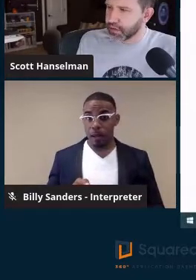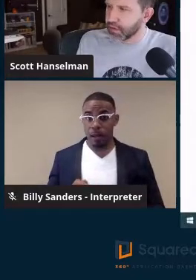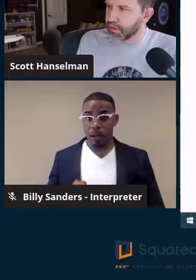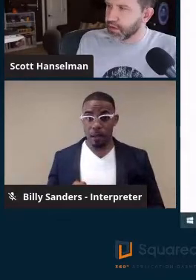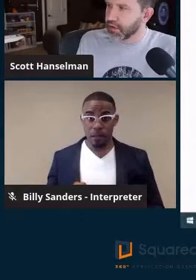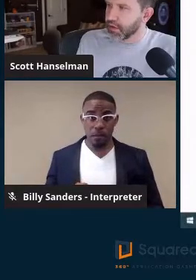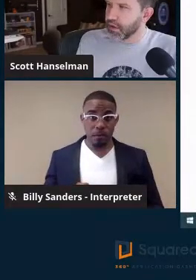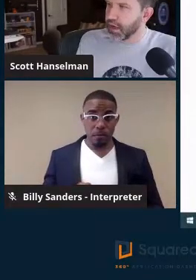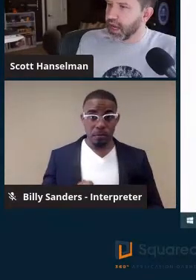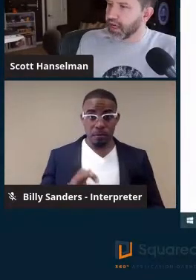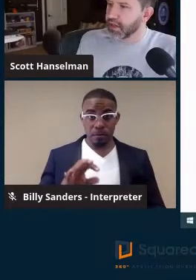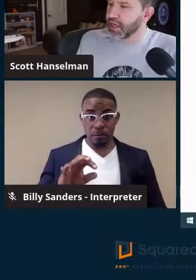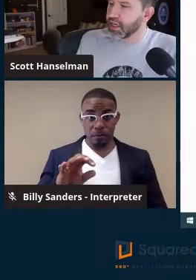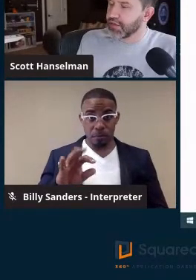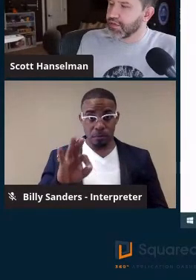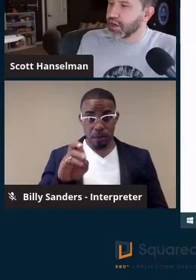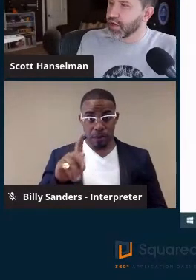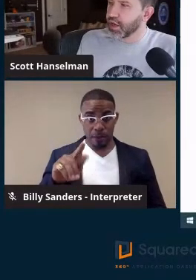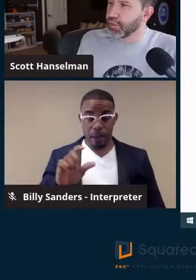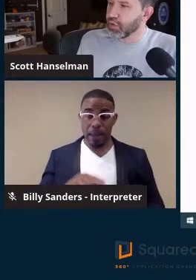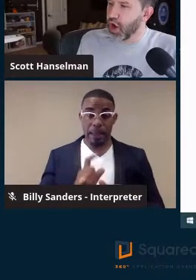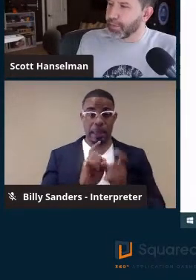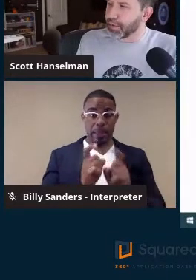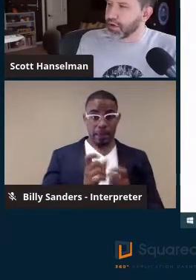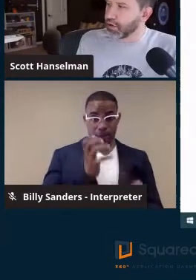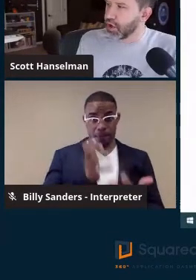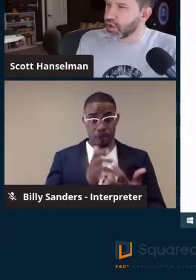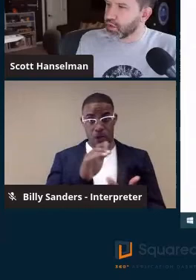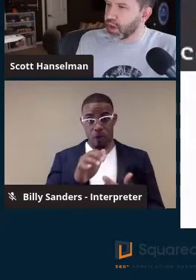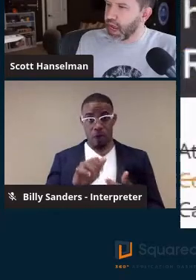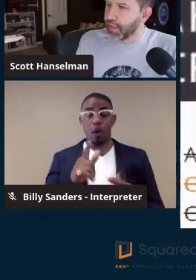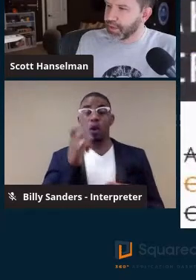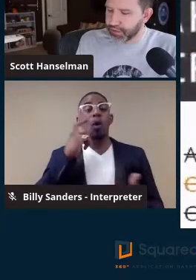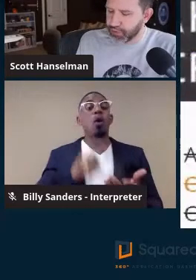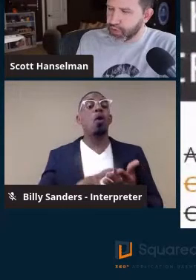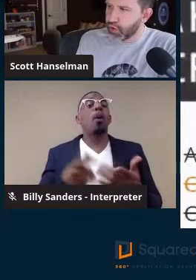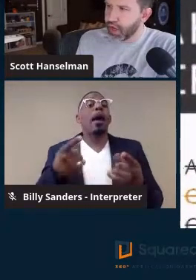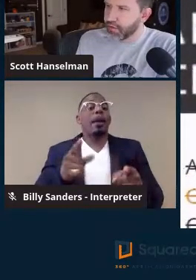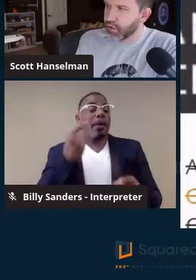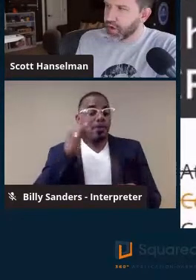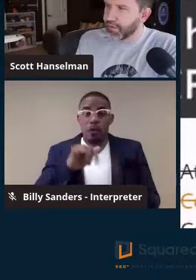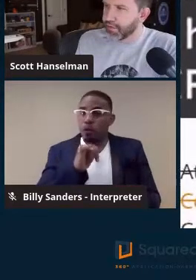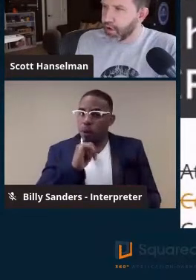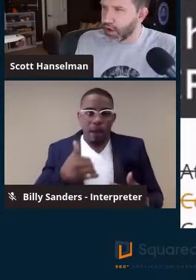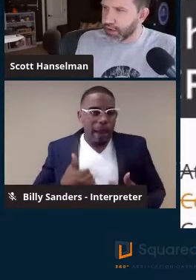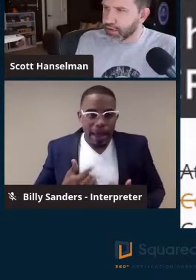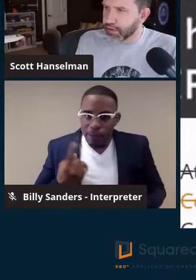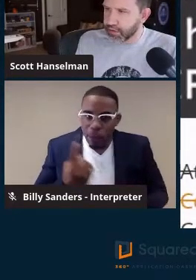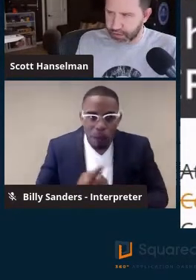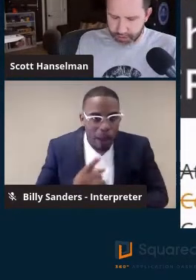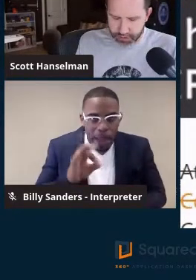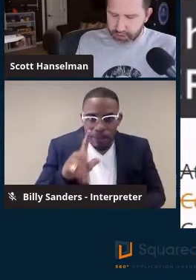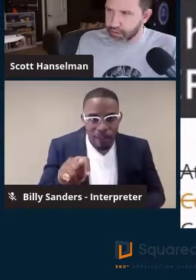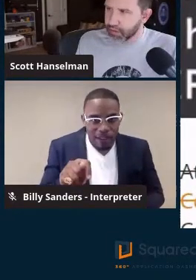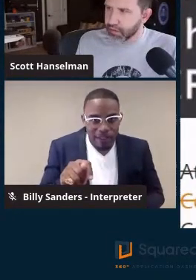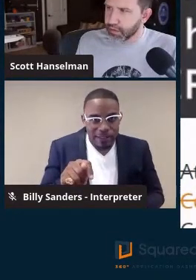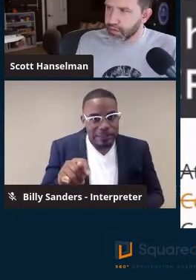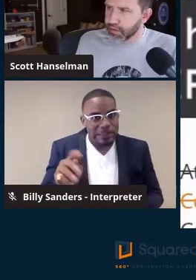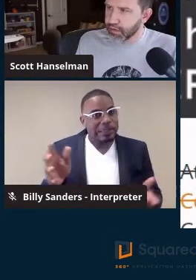fonts and then configuring your prompt. But you'll notice what happens if you don't have the right font.